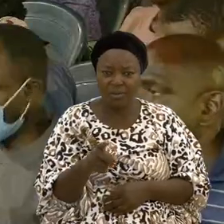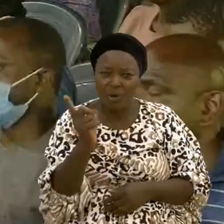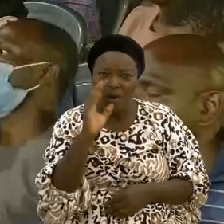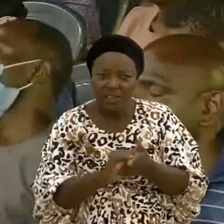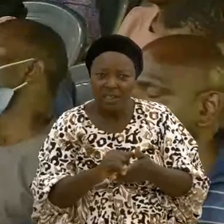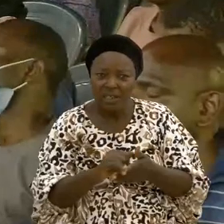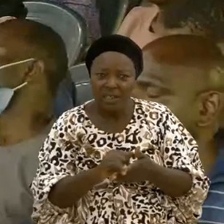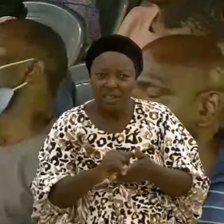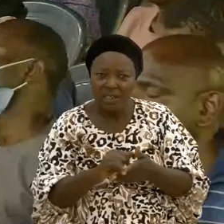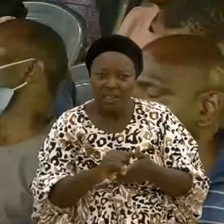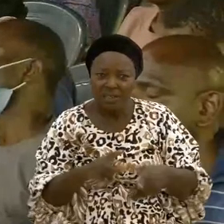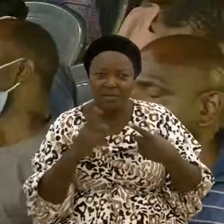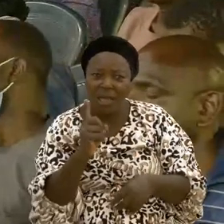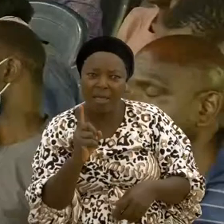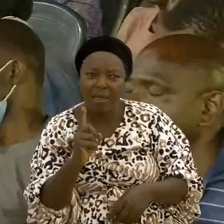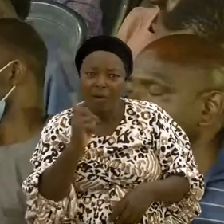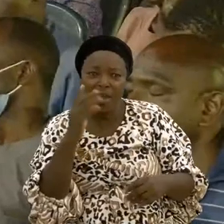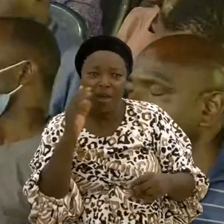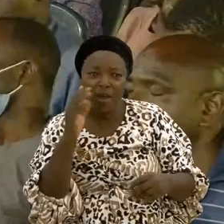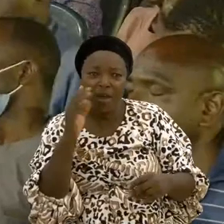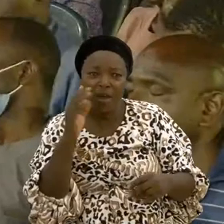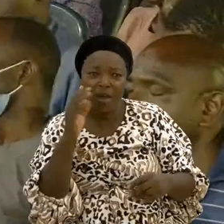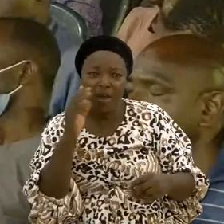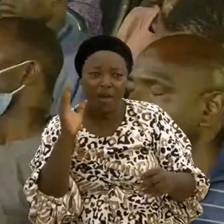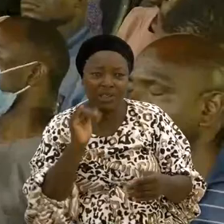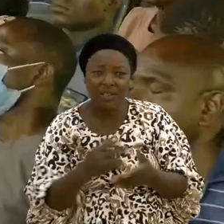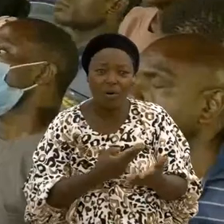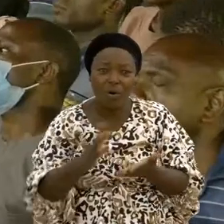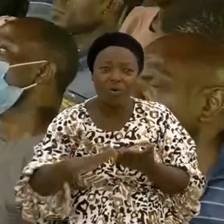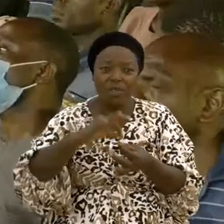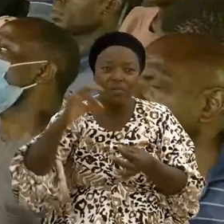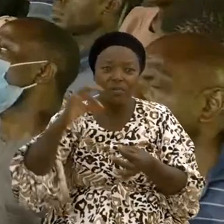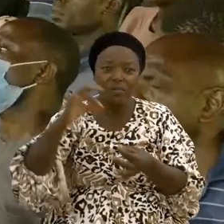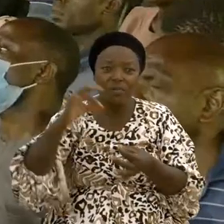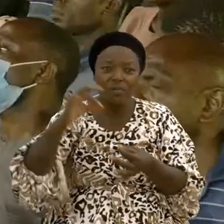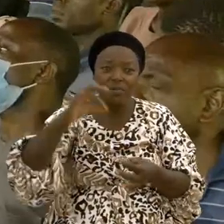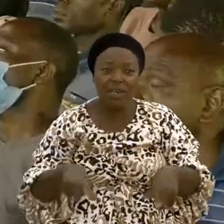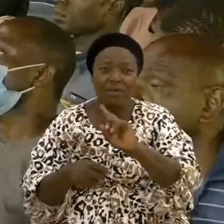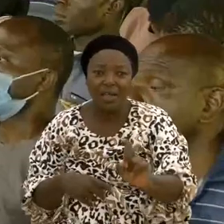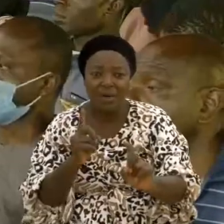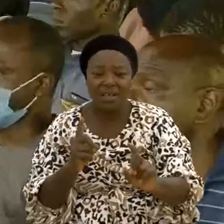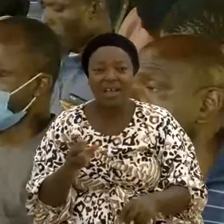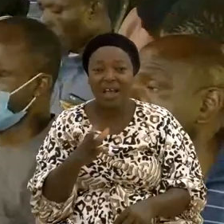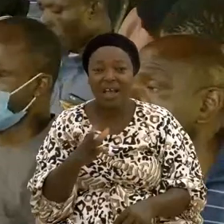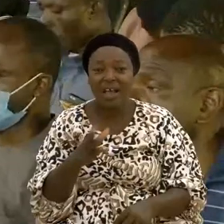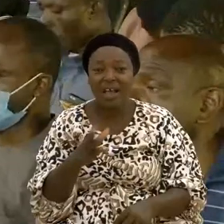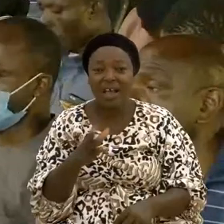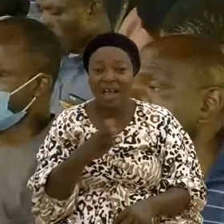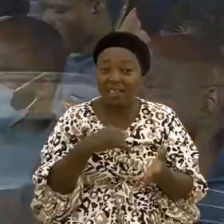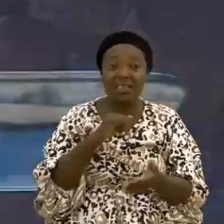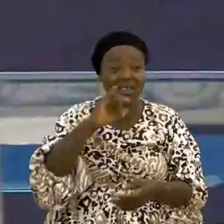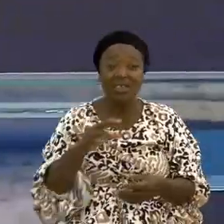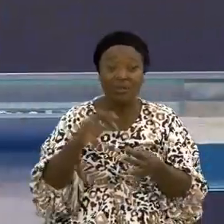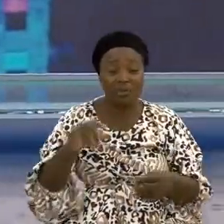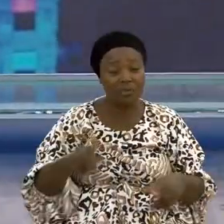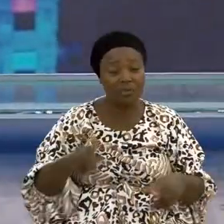dwell? I said, where is the Holy Ghost going to dwell? And it's the Spirit of life, not